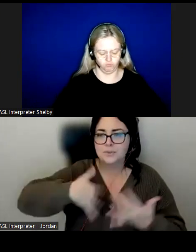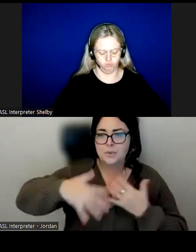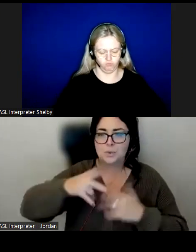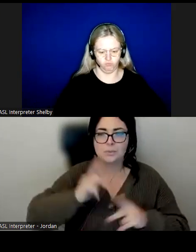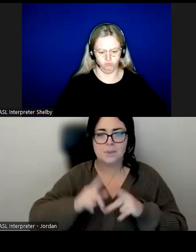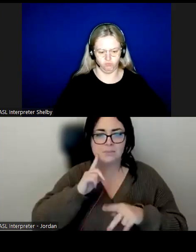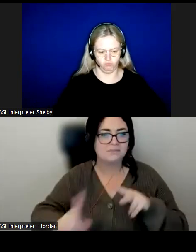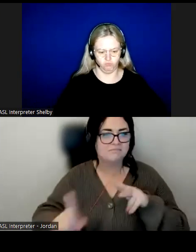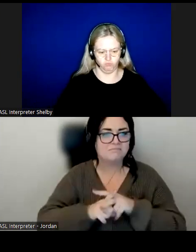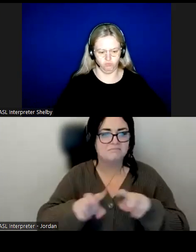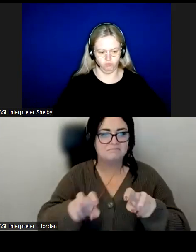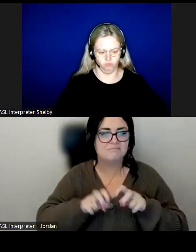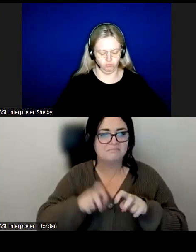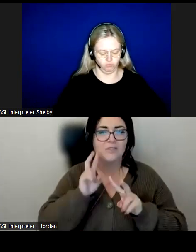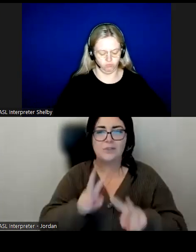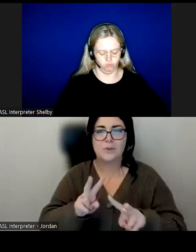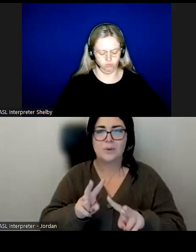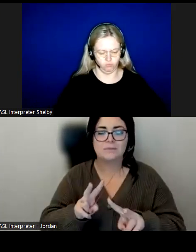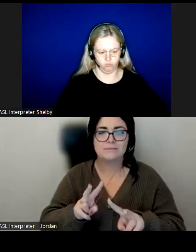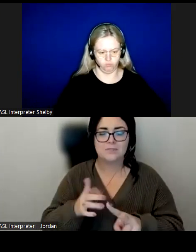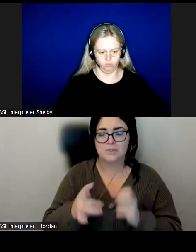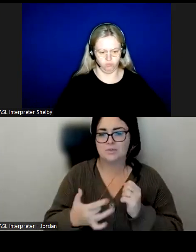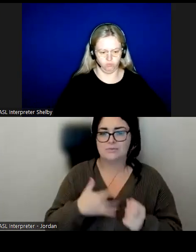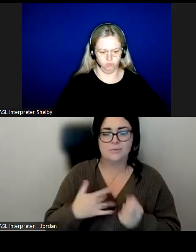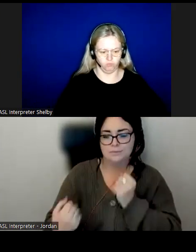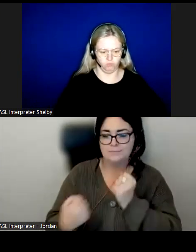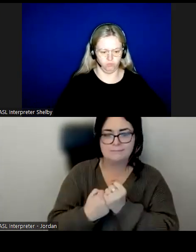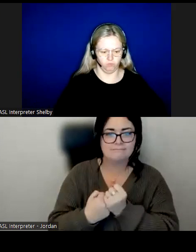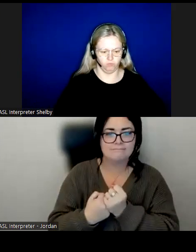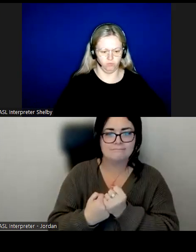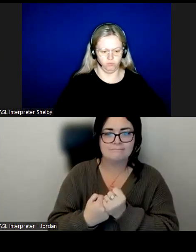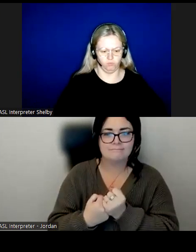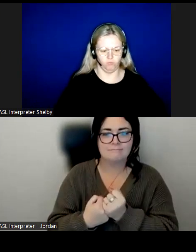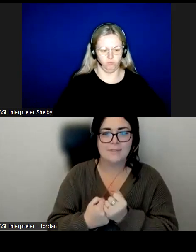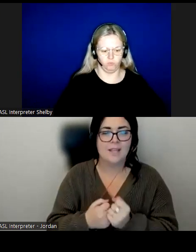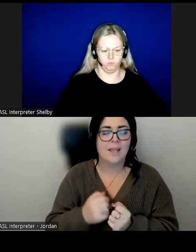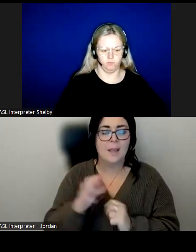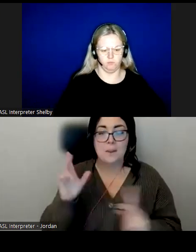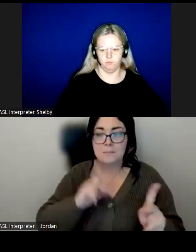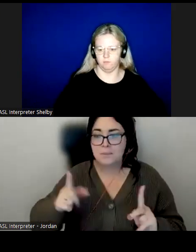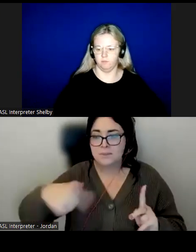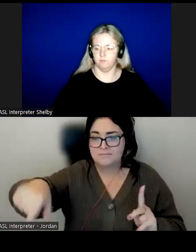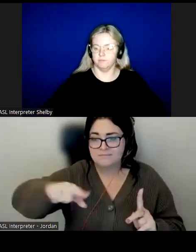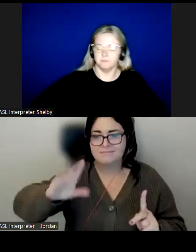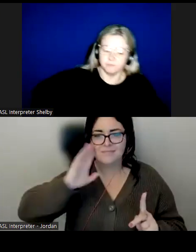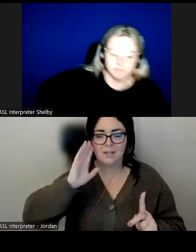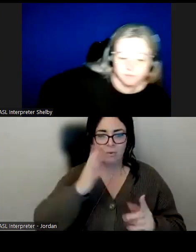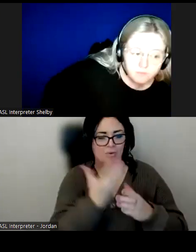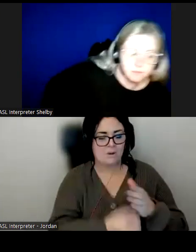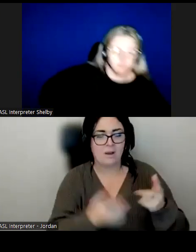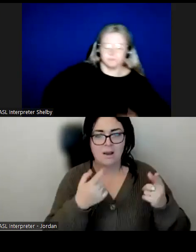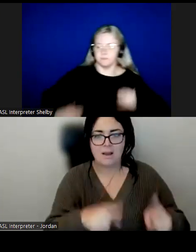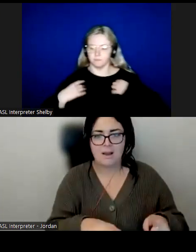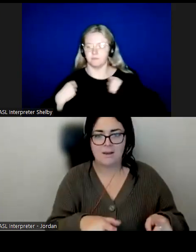you, so that you're making your loss known to others, and